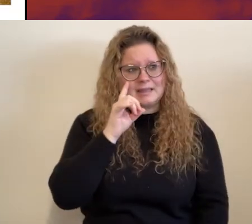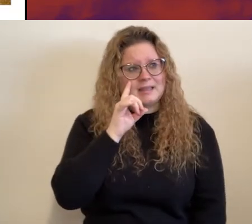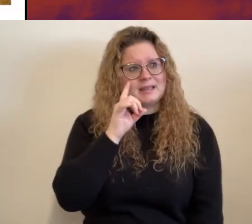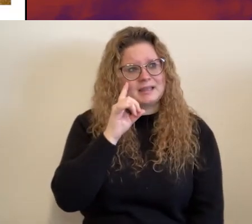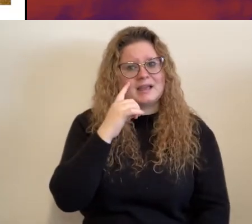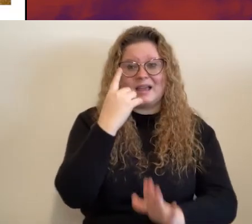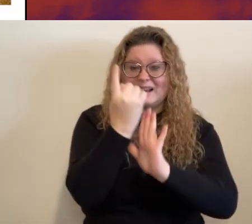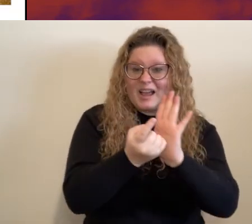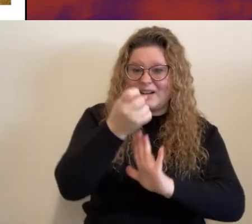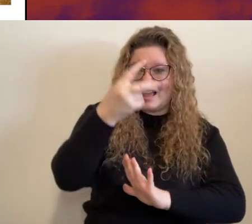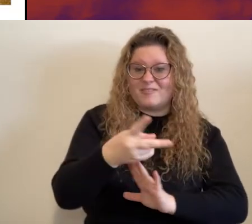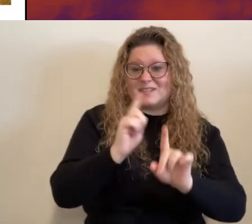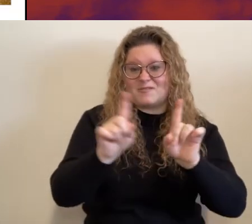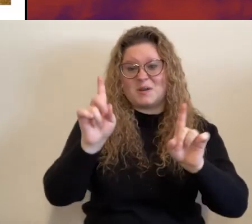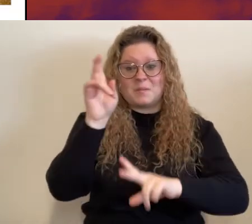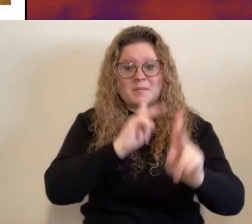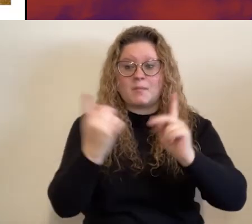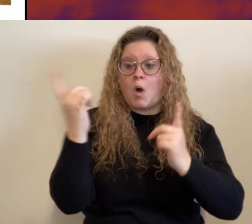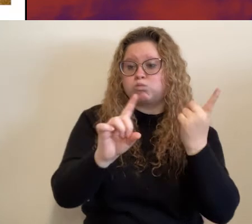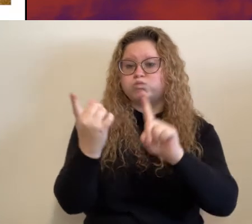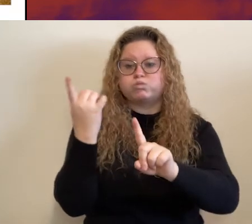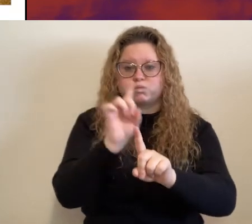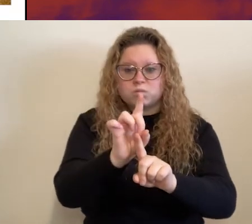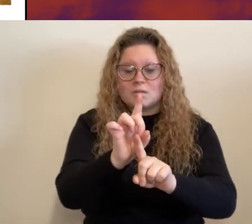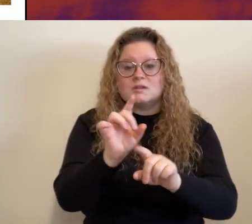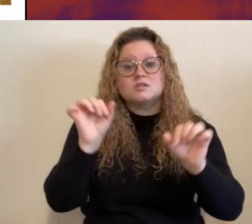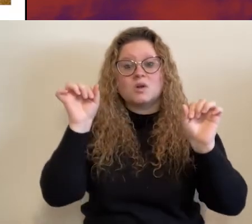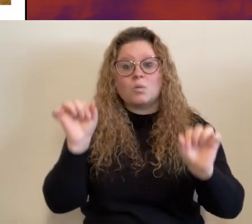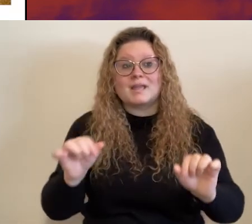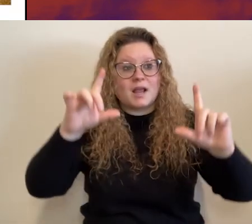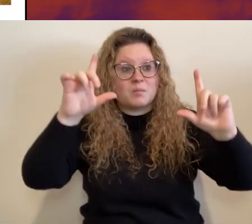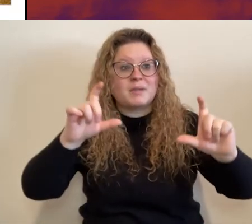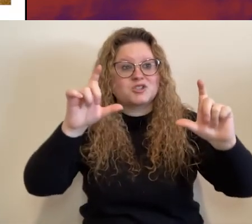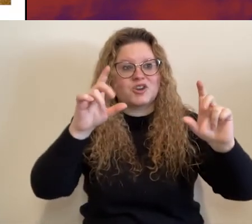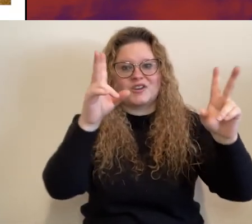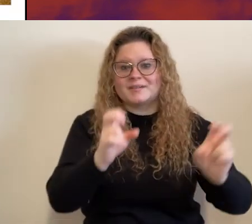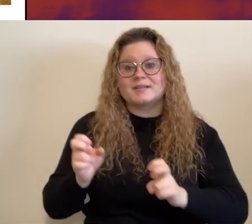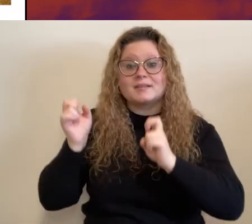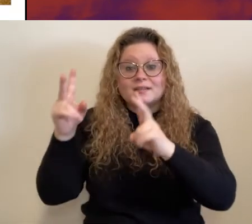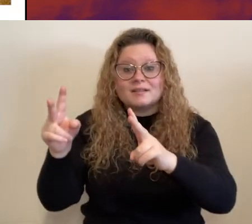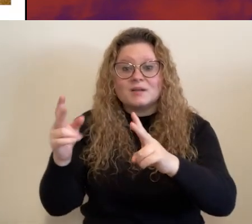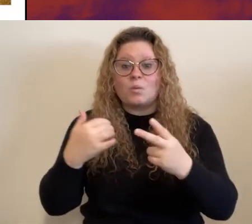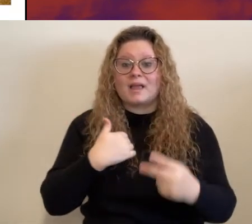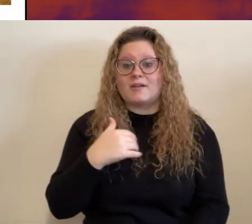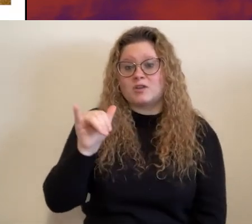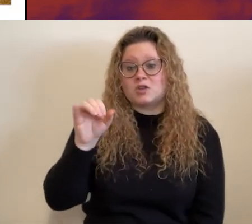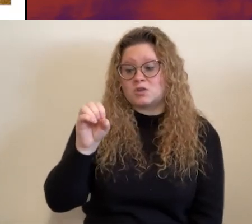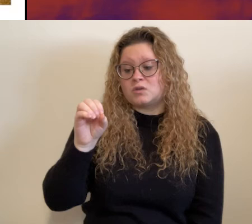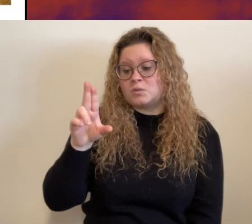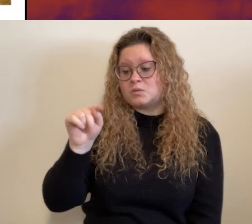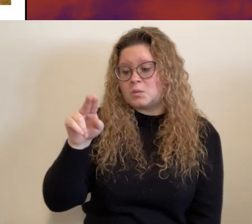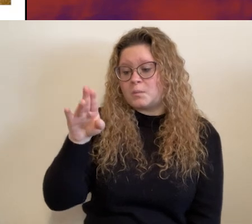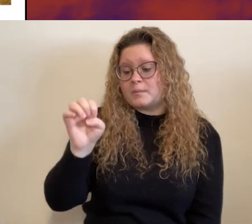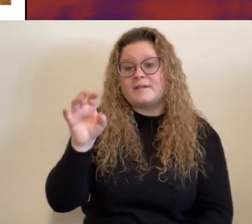different artists, me speaking. So now we can pull screenshots. We have the link to the YouTube video. That's the full length. We have